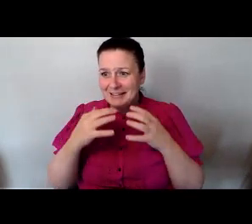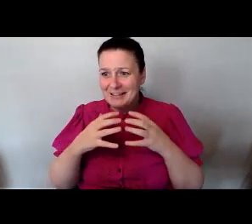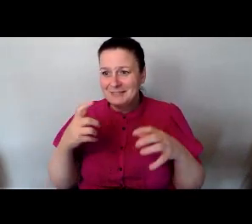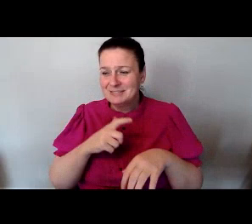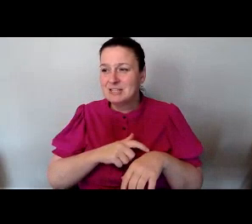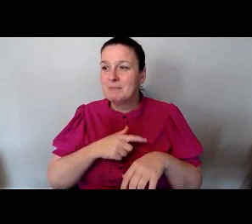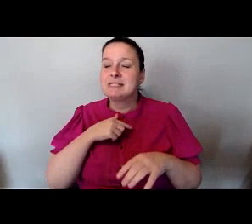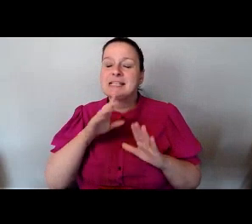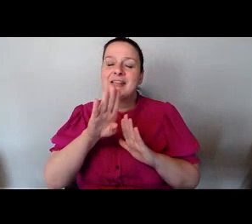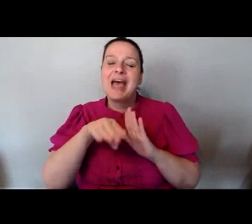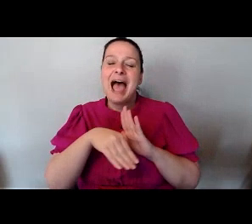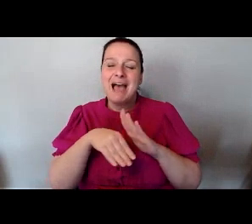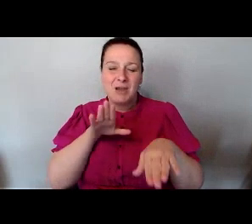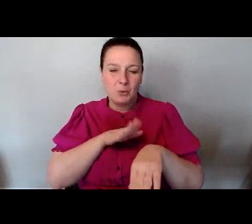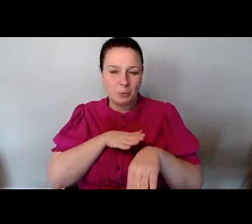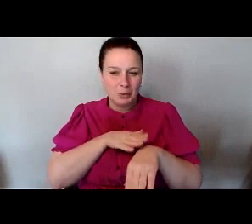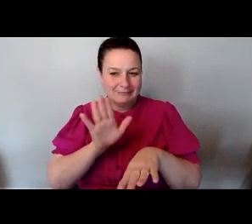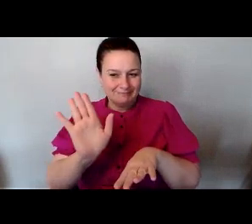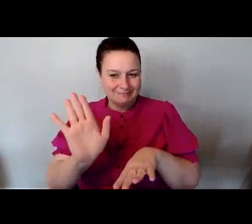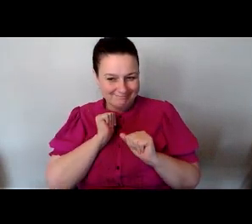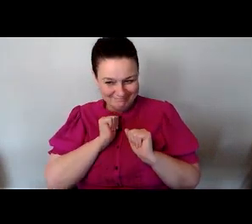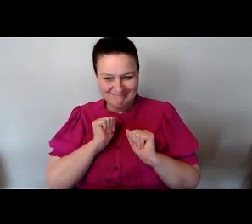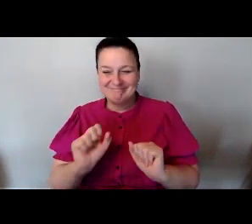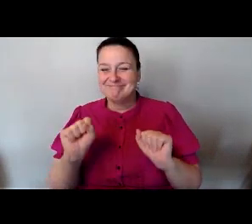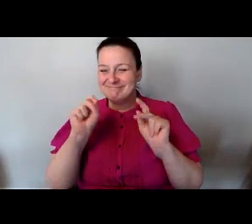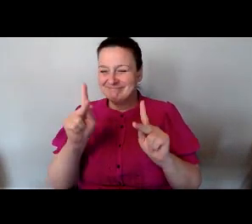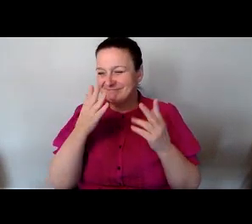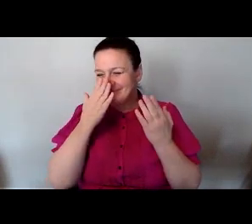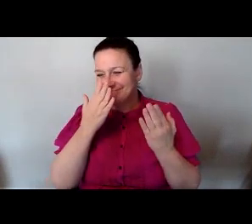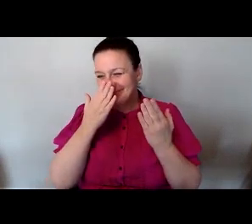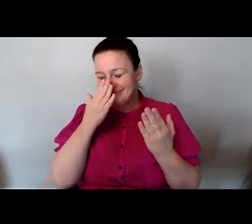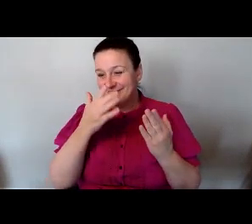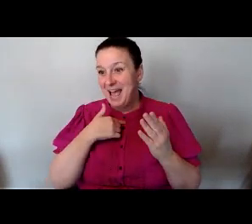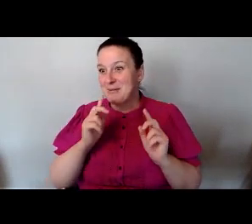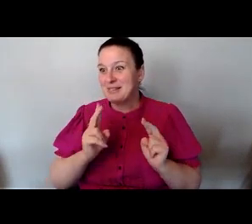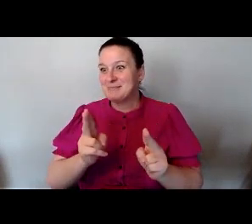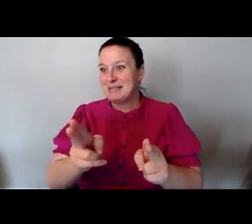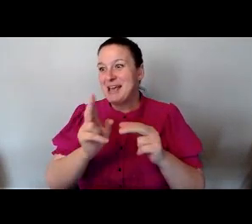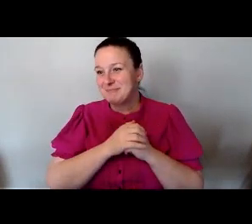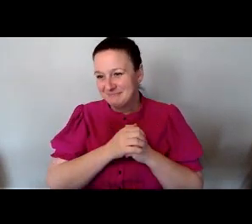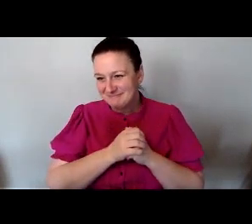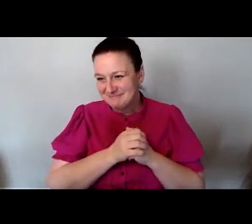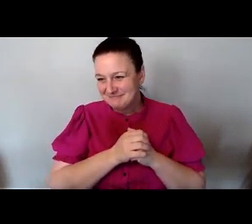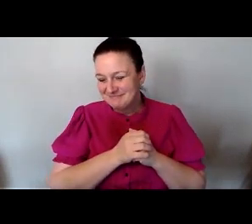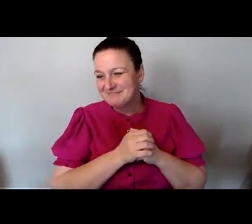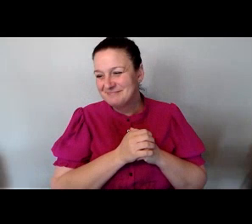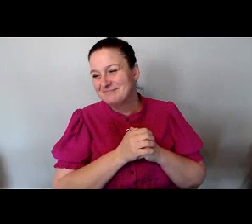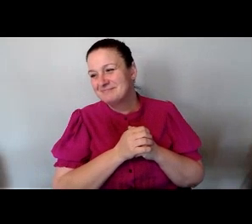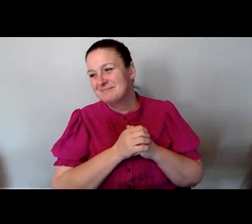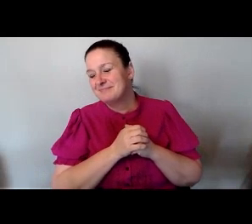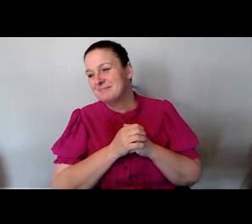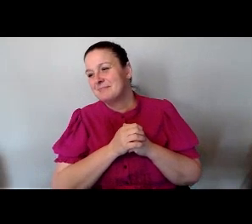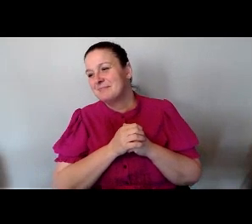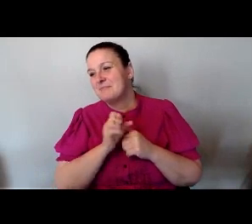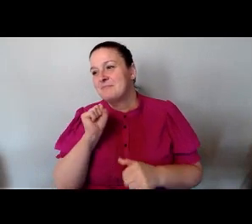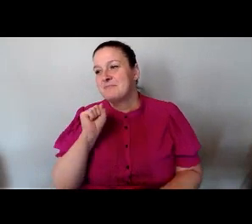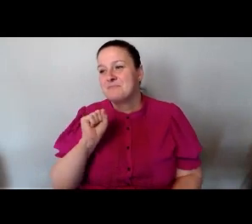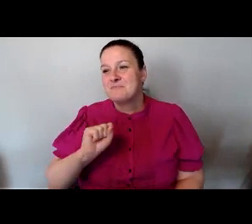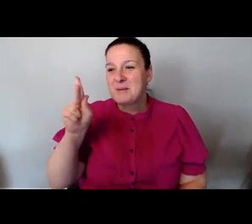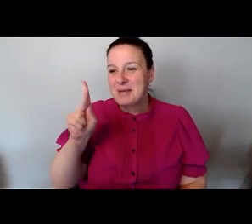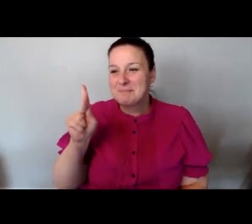It's the half-hour warning. Okay, thanks. I better speed it up. All right. Okay.